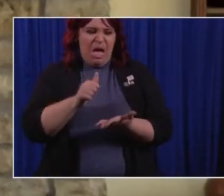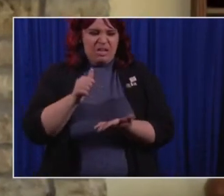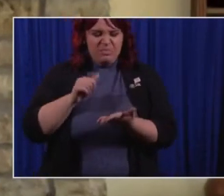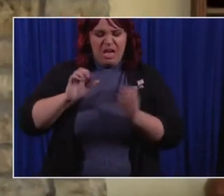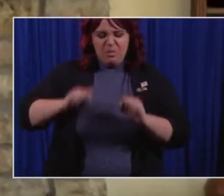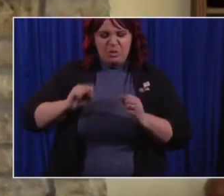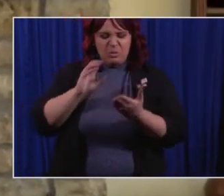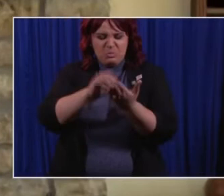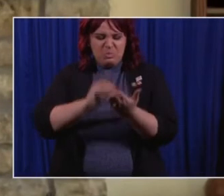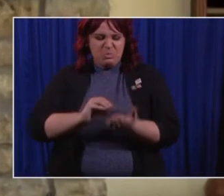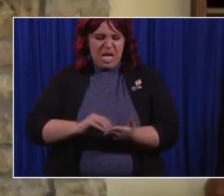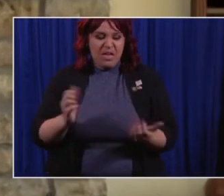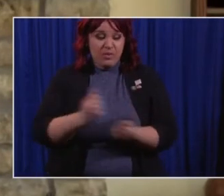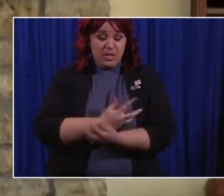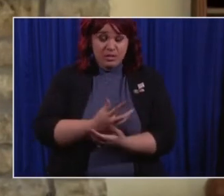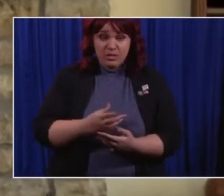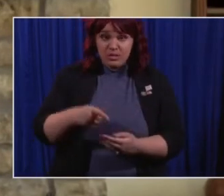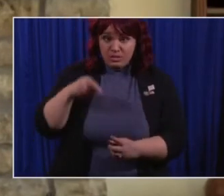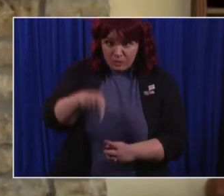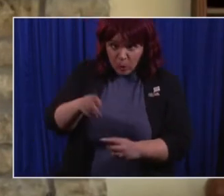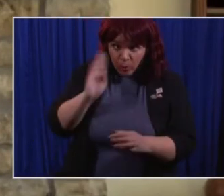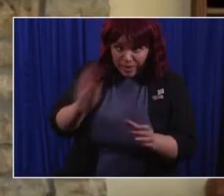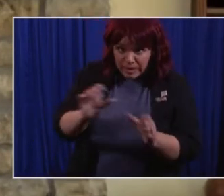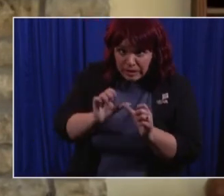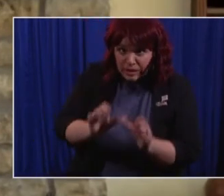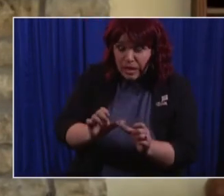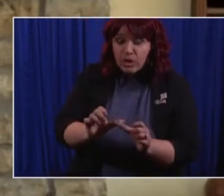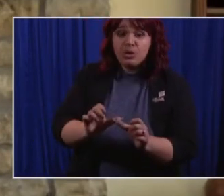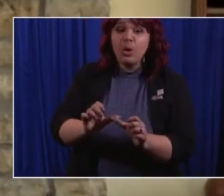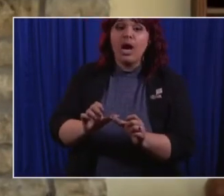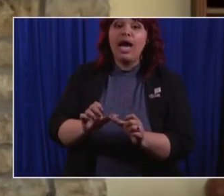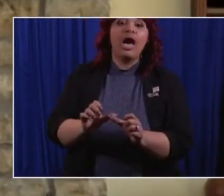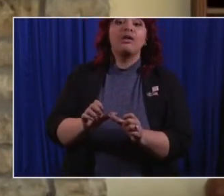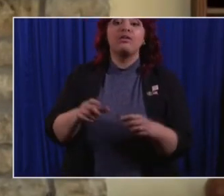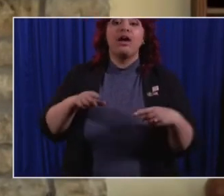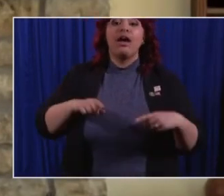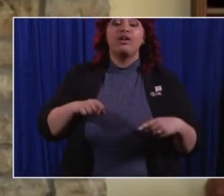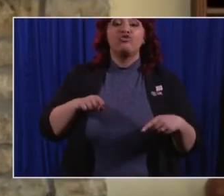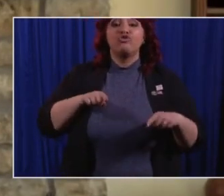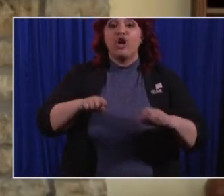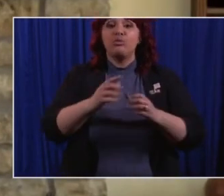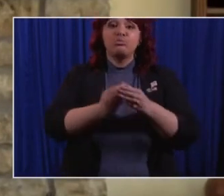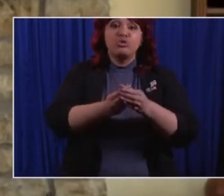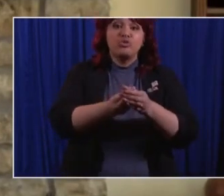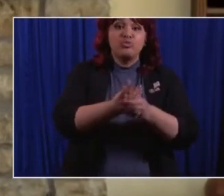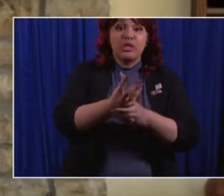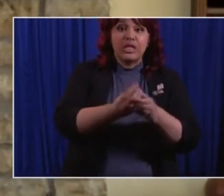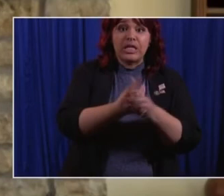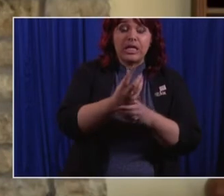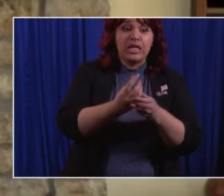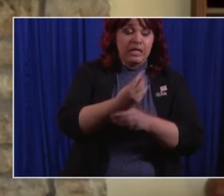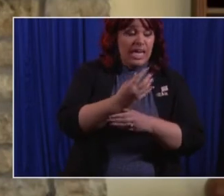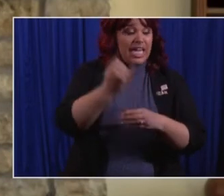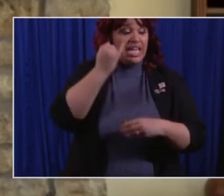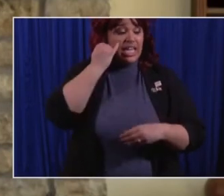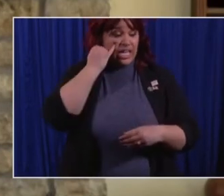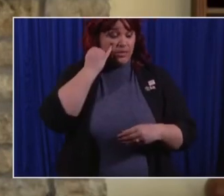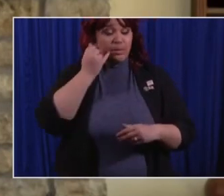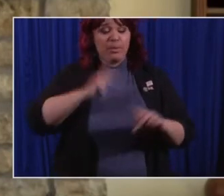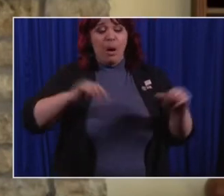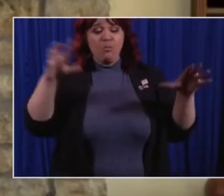And how much will you be relying on that contact tracing on if we are seeing spread from these